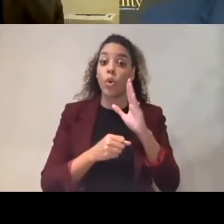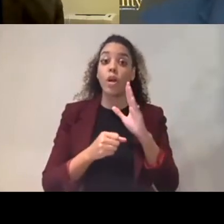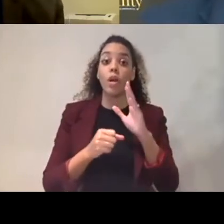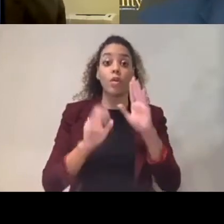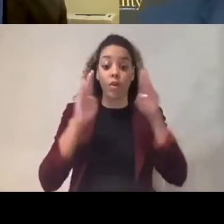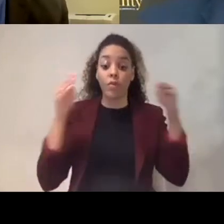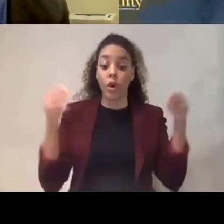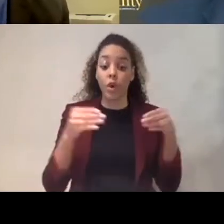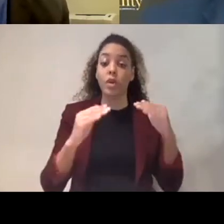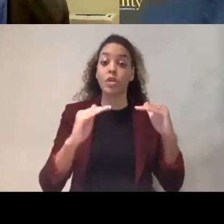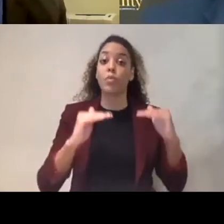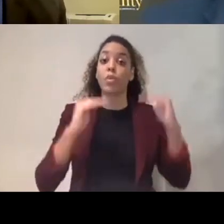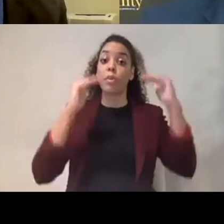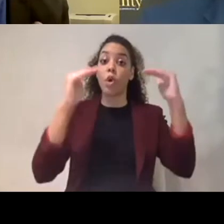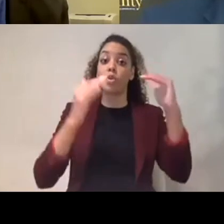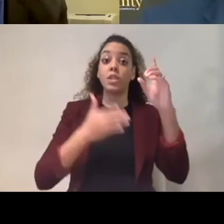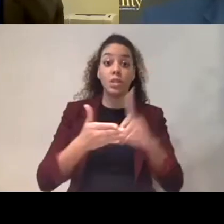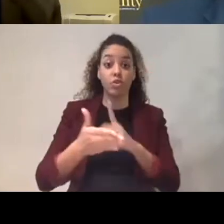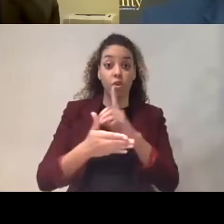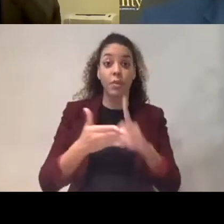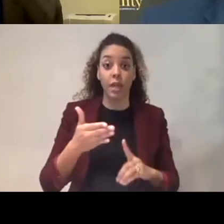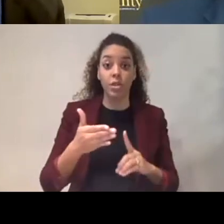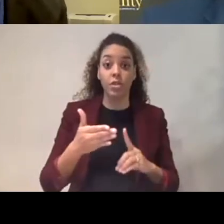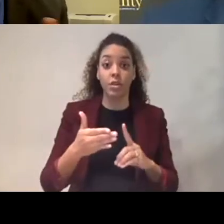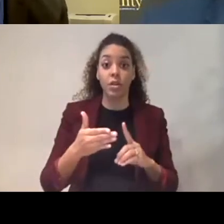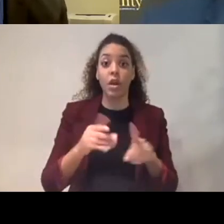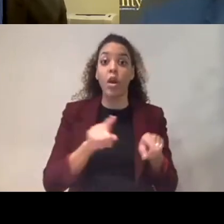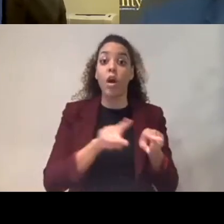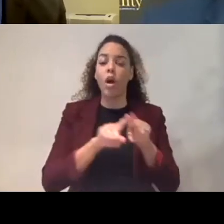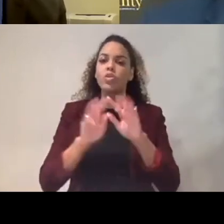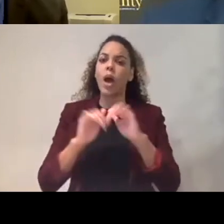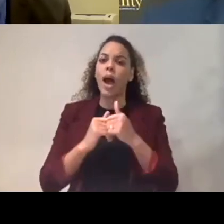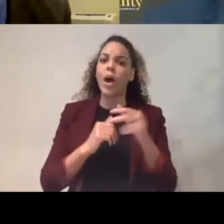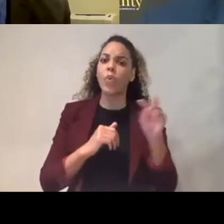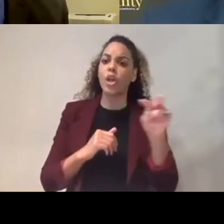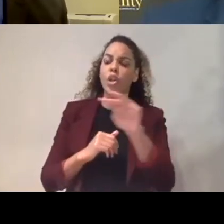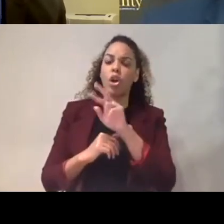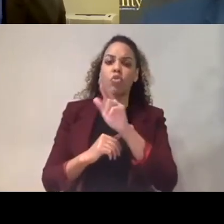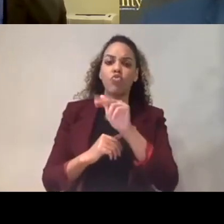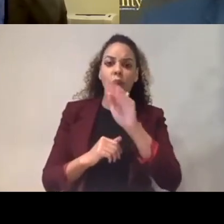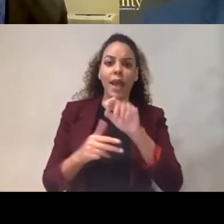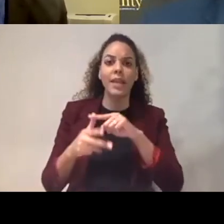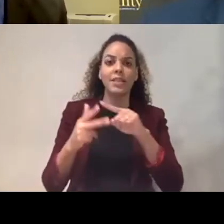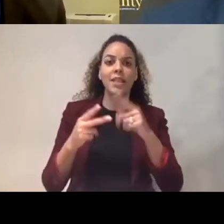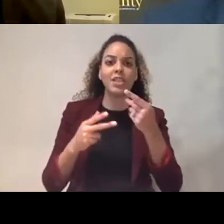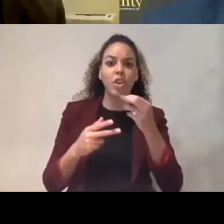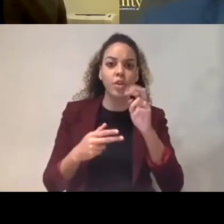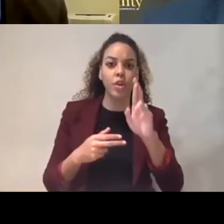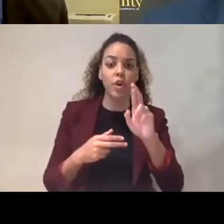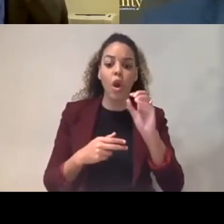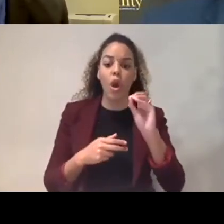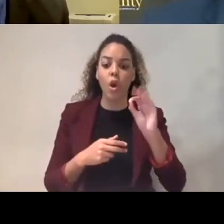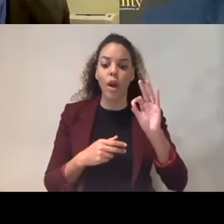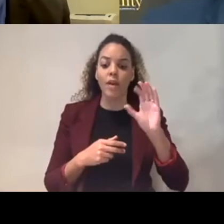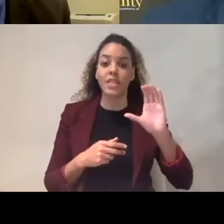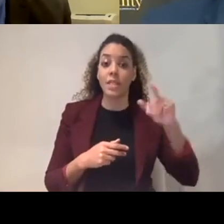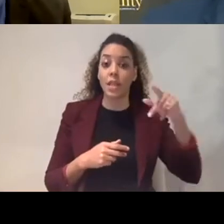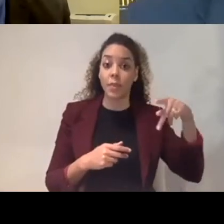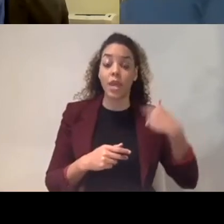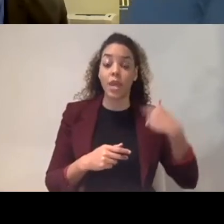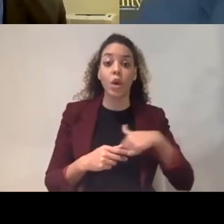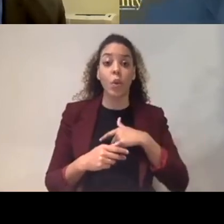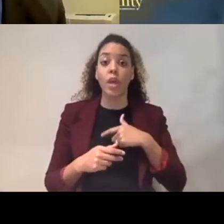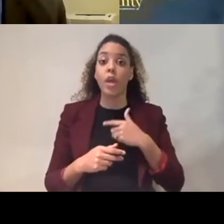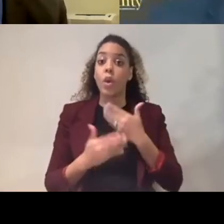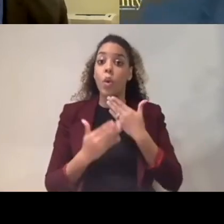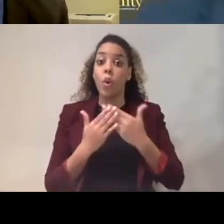similar to how we look at race and gender, where we look at OFCCP is well known for doing compensation audits based on race and